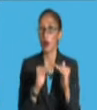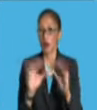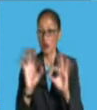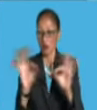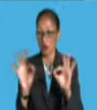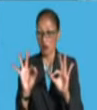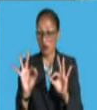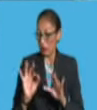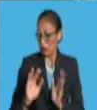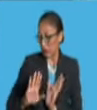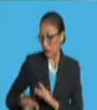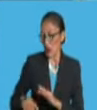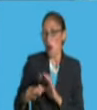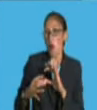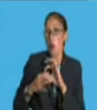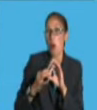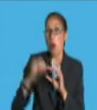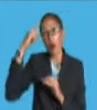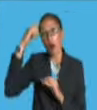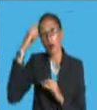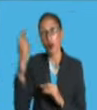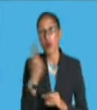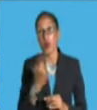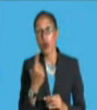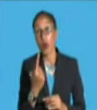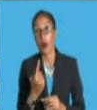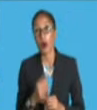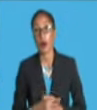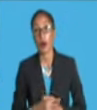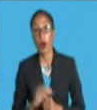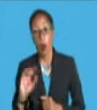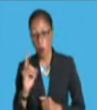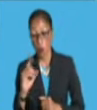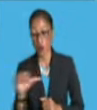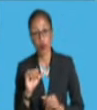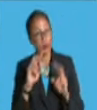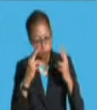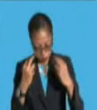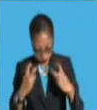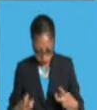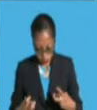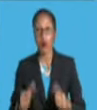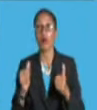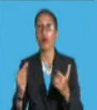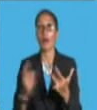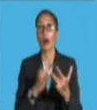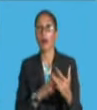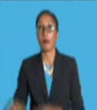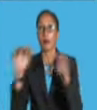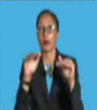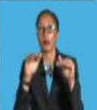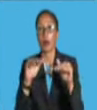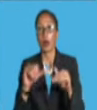should be content with promoting his or her good only. To the contrary, one should look for his or her good in promoting the good of all.